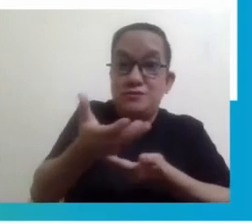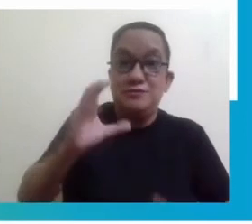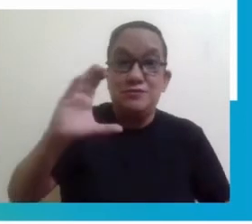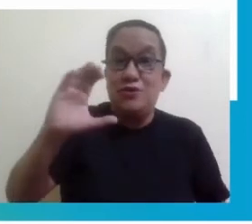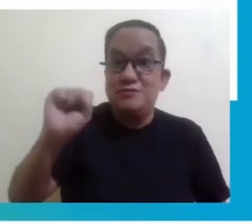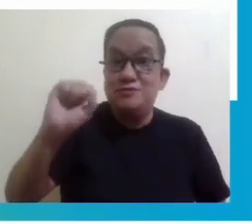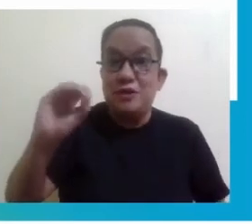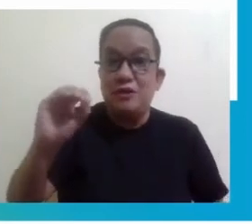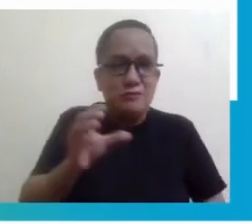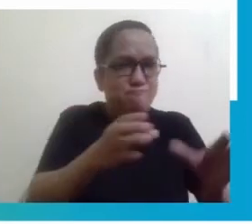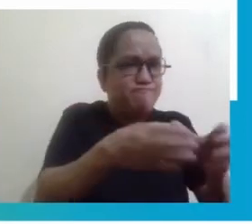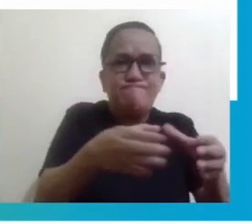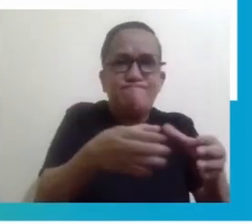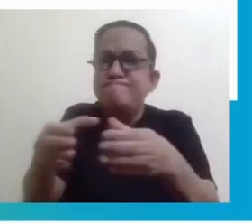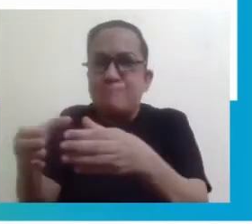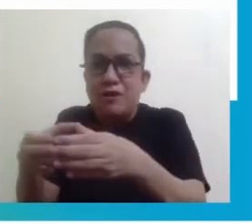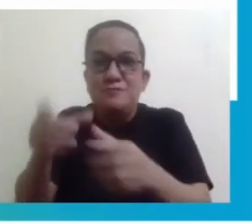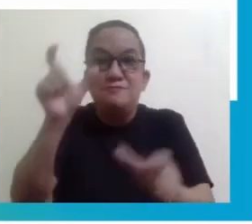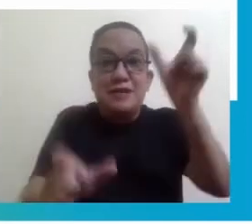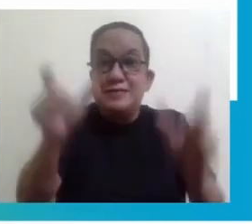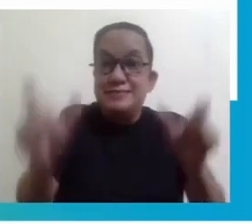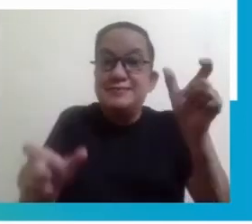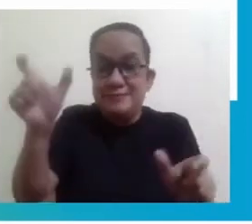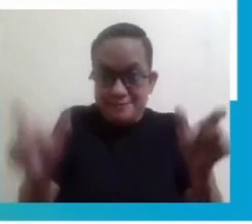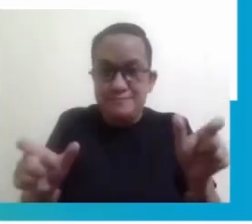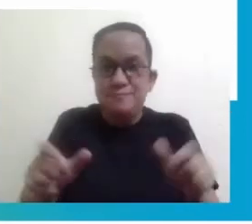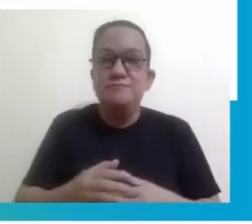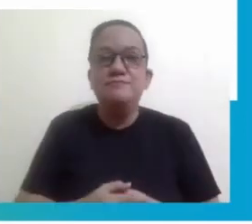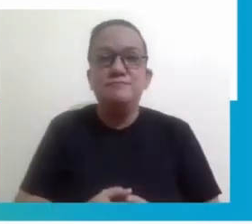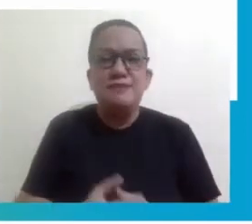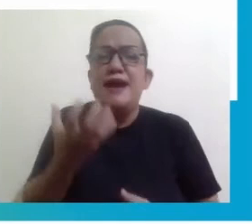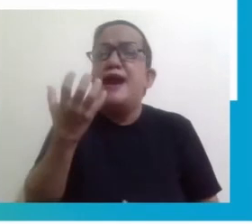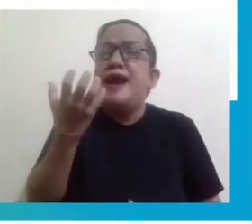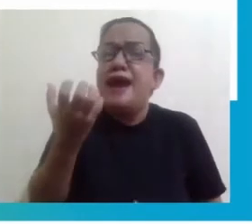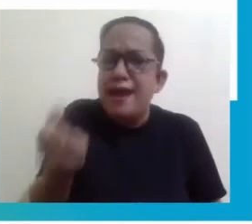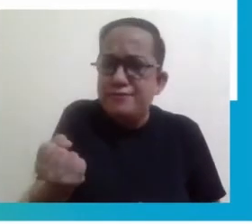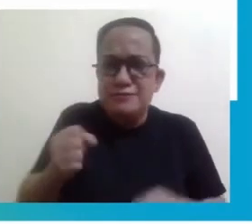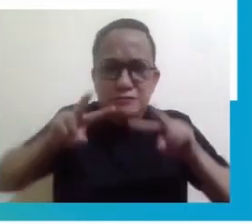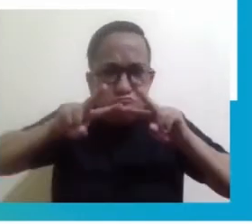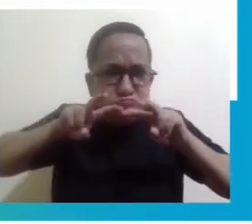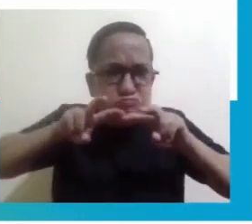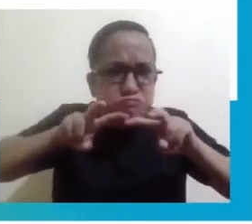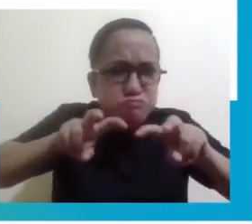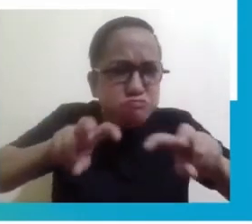also conducting a series of specific studies of ADB safeguard activities and global good practice, which